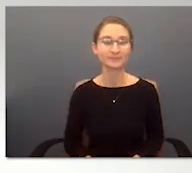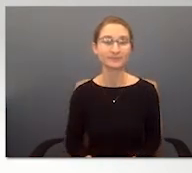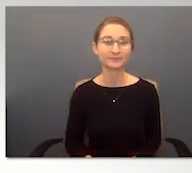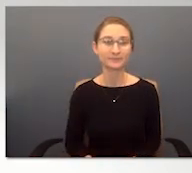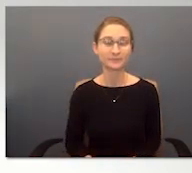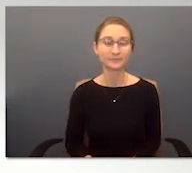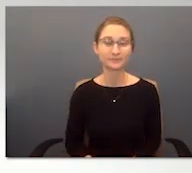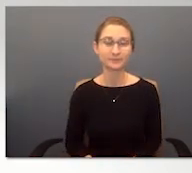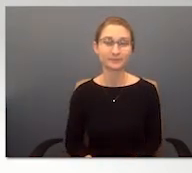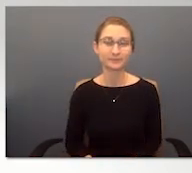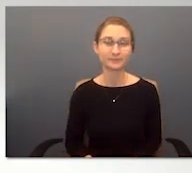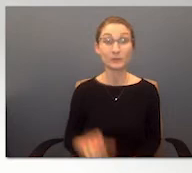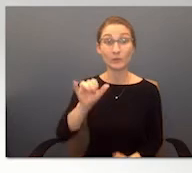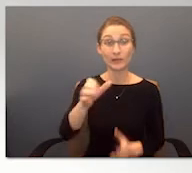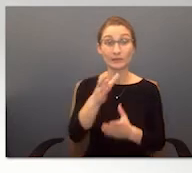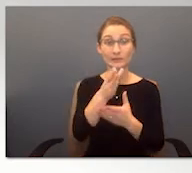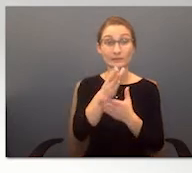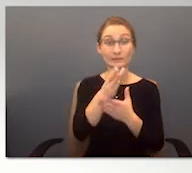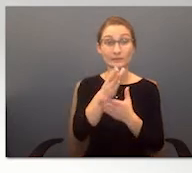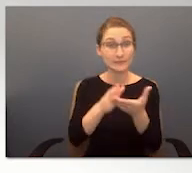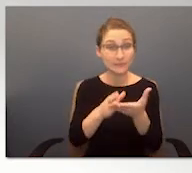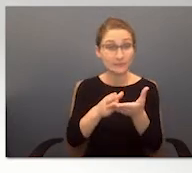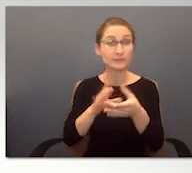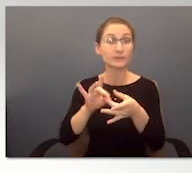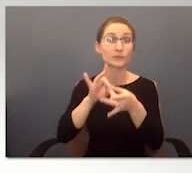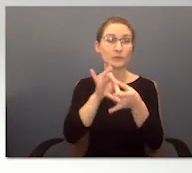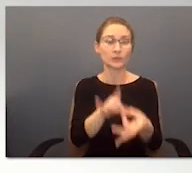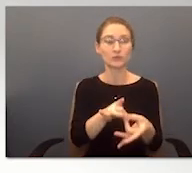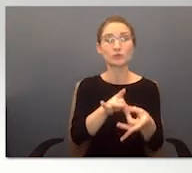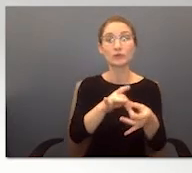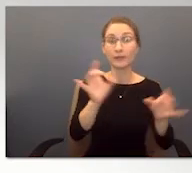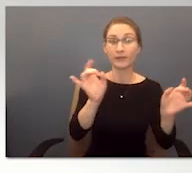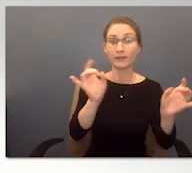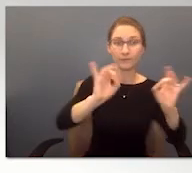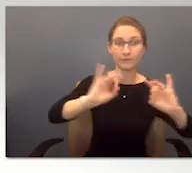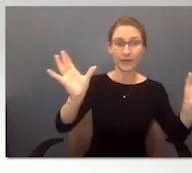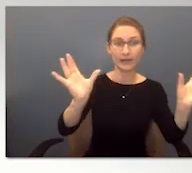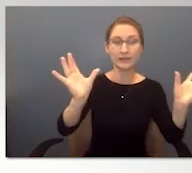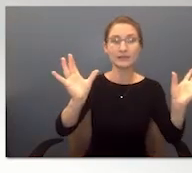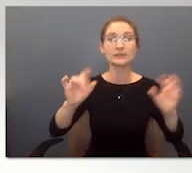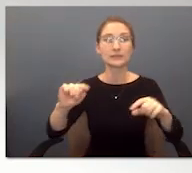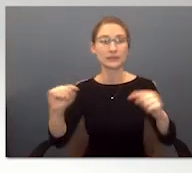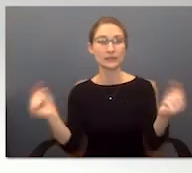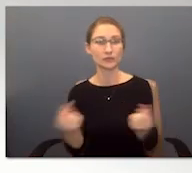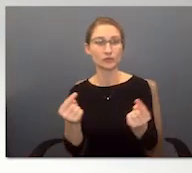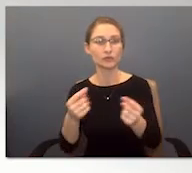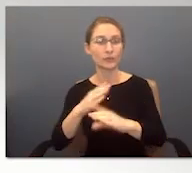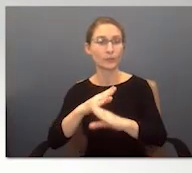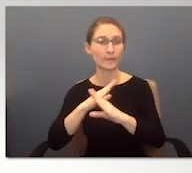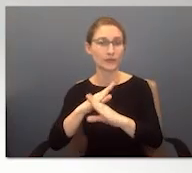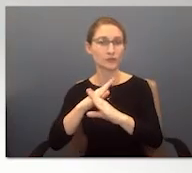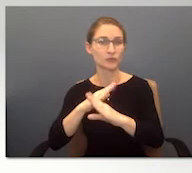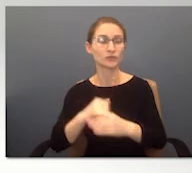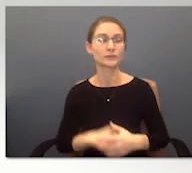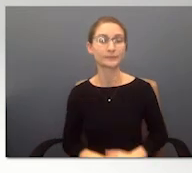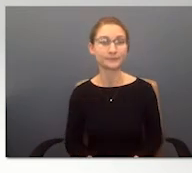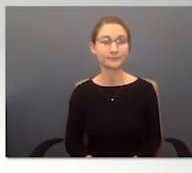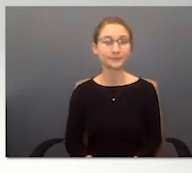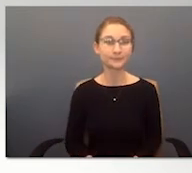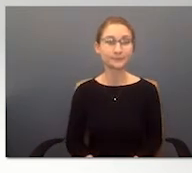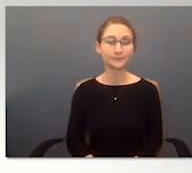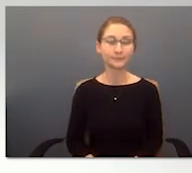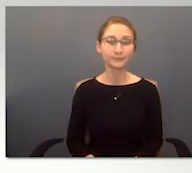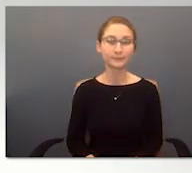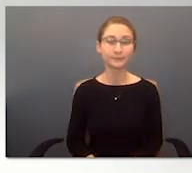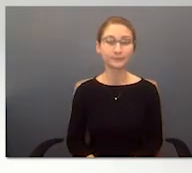your section of violence and injury prevention. So all of our injury prevention efforts fall in